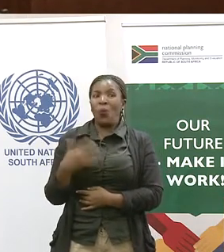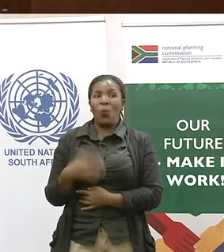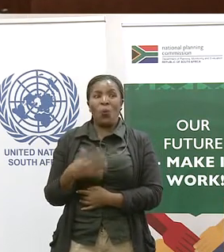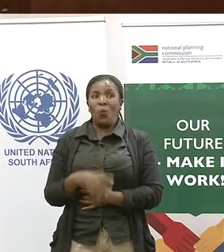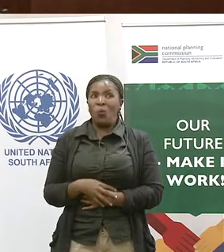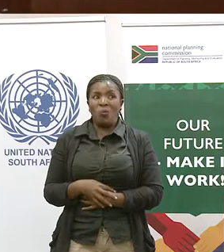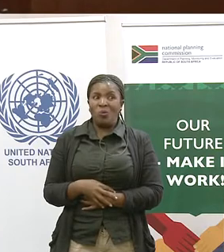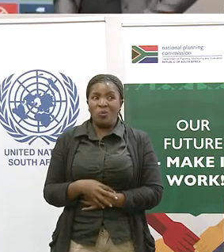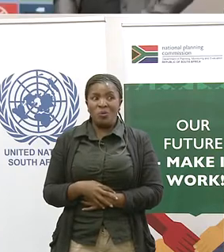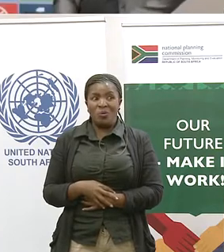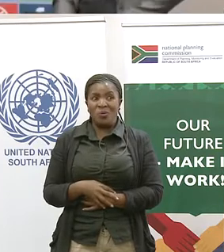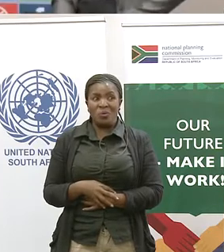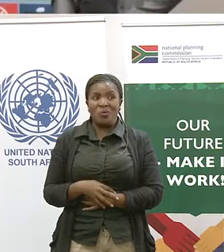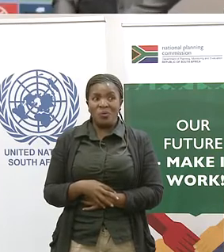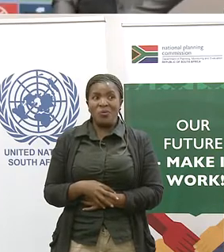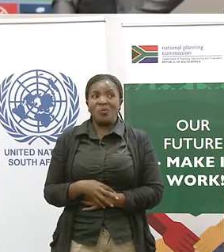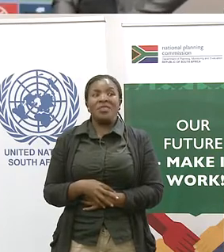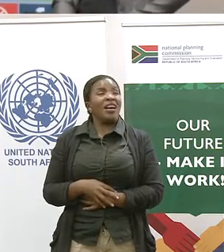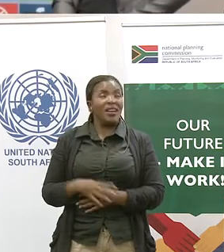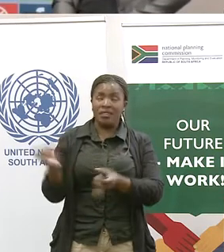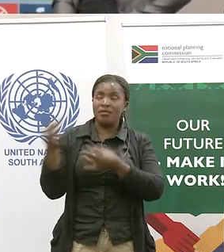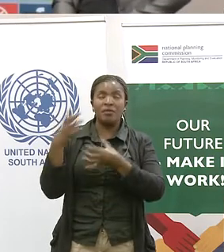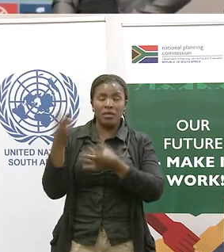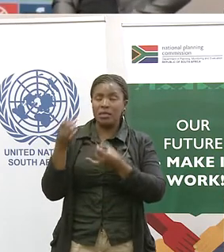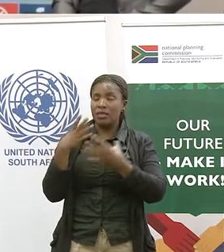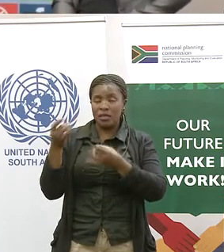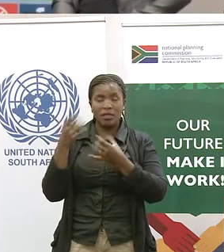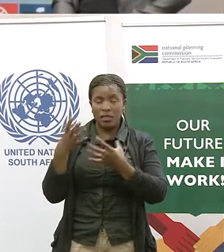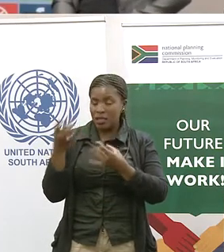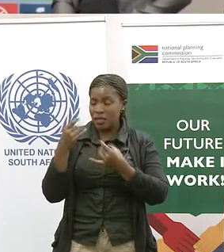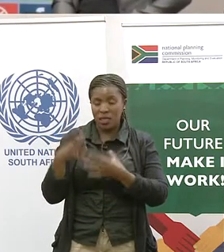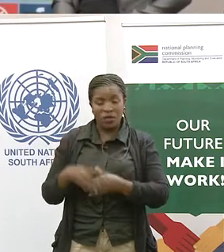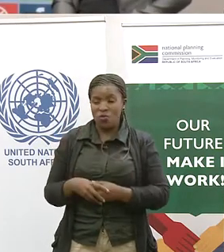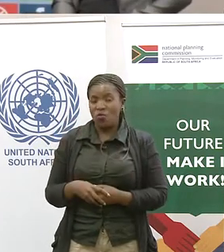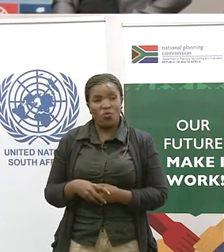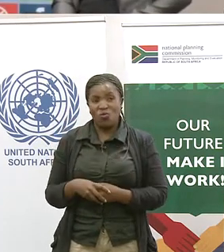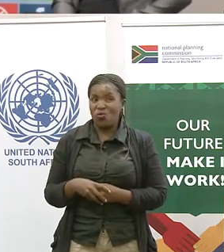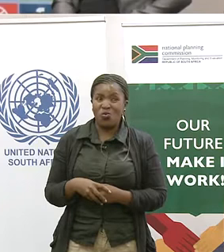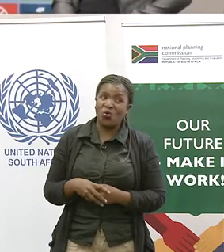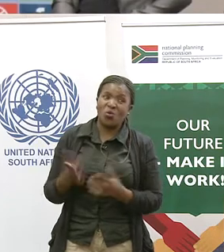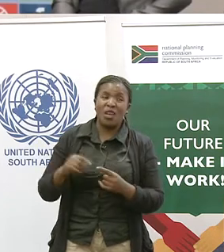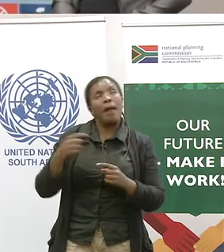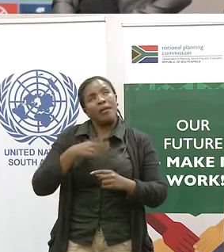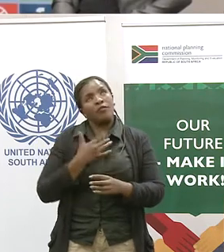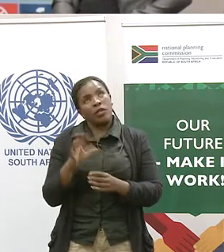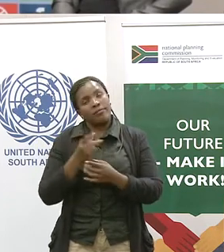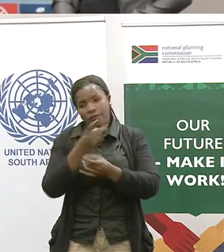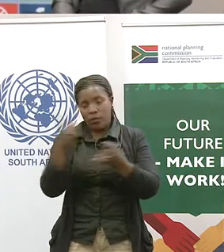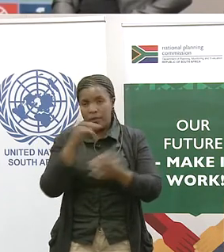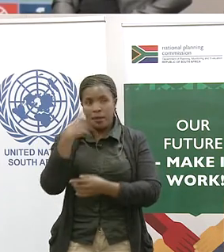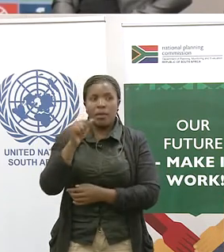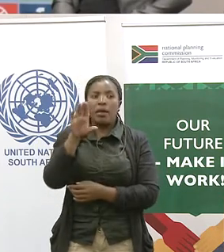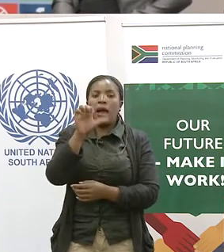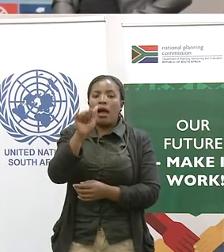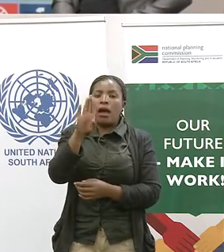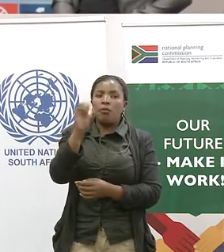everybody. It's quite a lot of information to process. And so I'd just like to quickly introduce myself. My name is Abongile